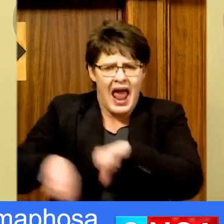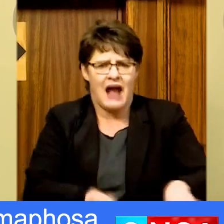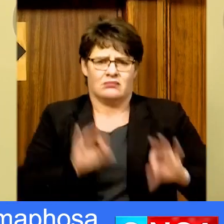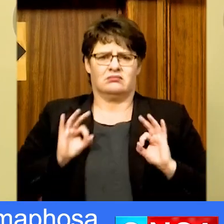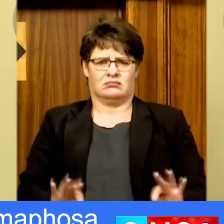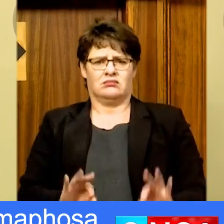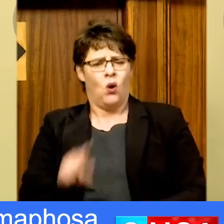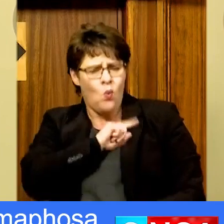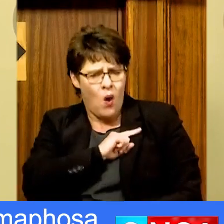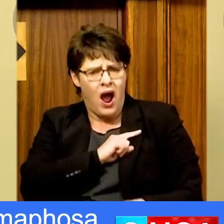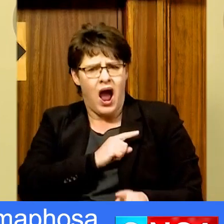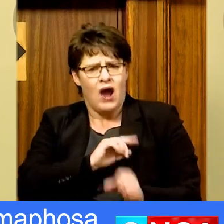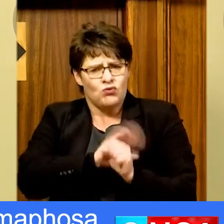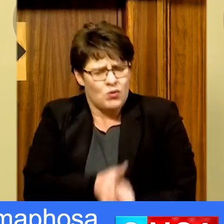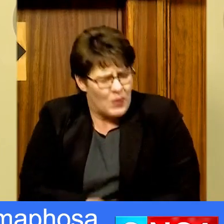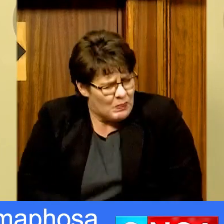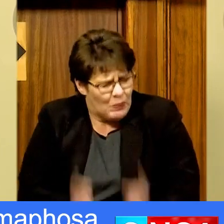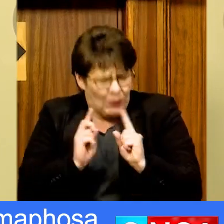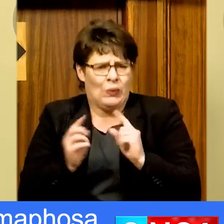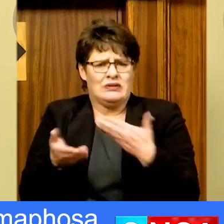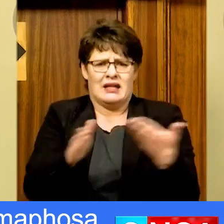in line with the prevention measures